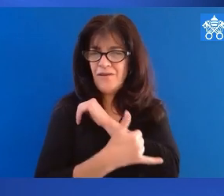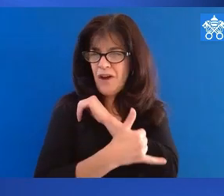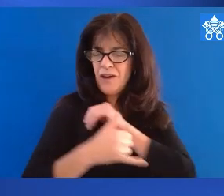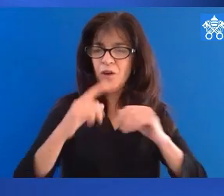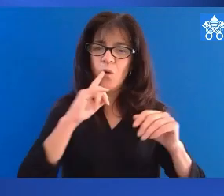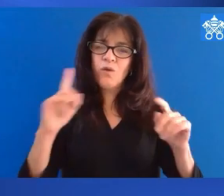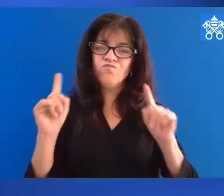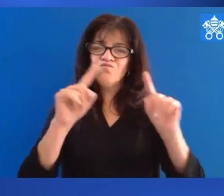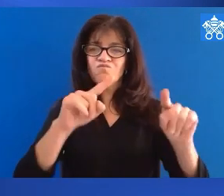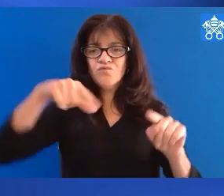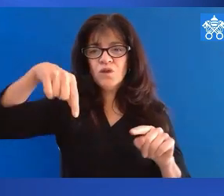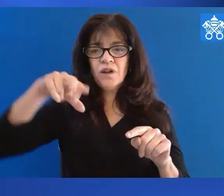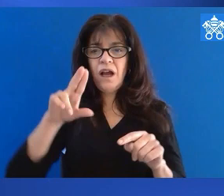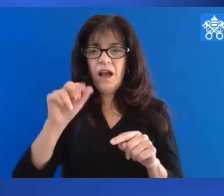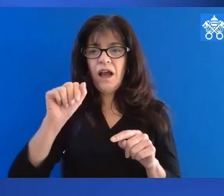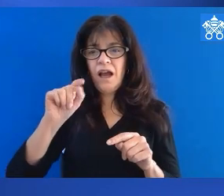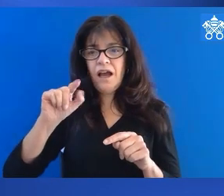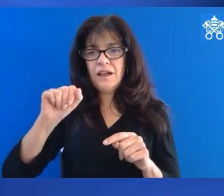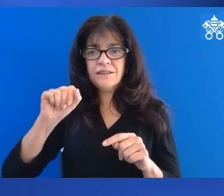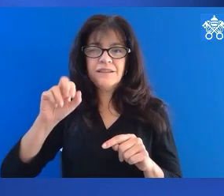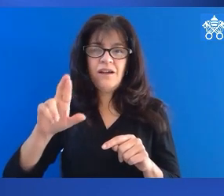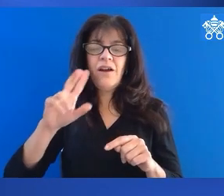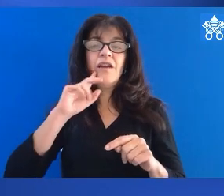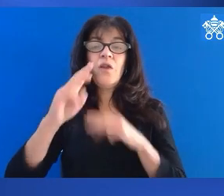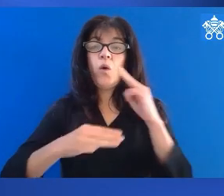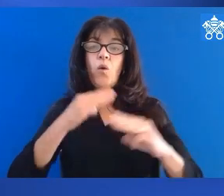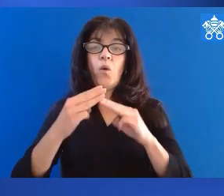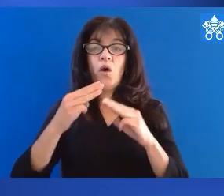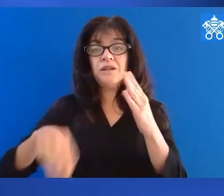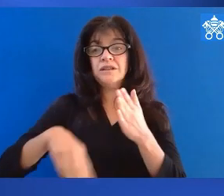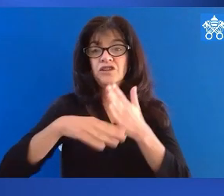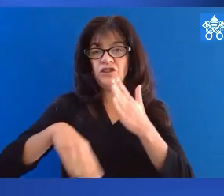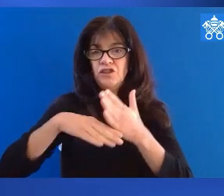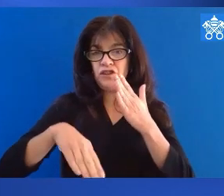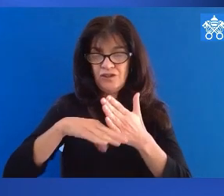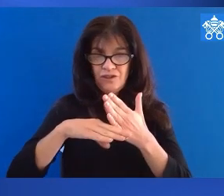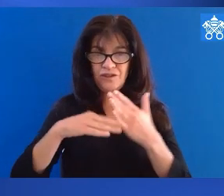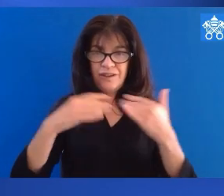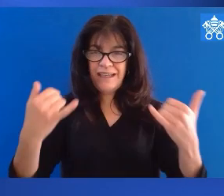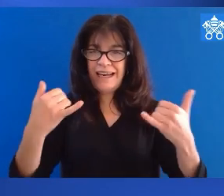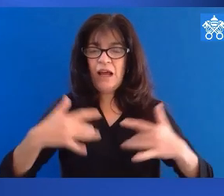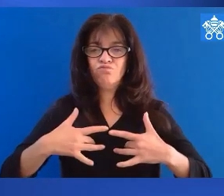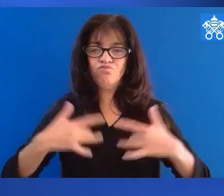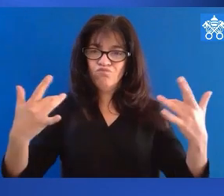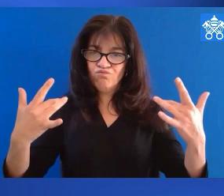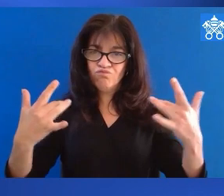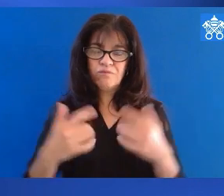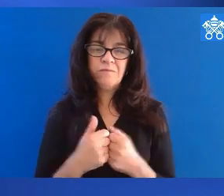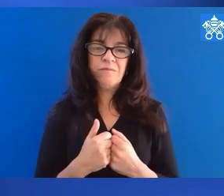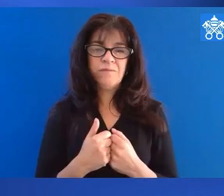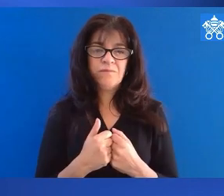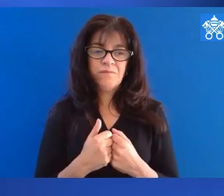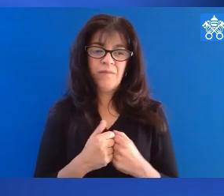are participating in Qatar at the World Cup football event.